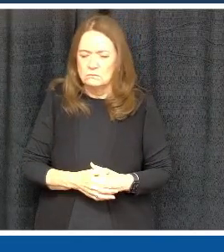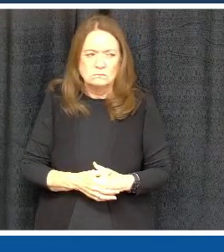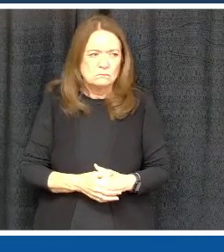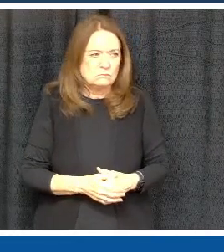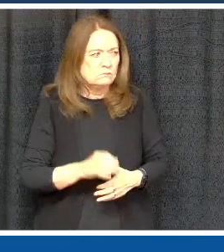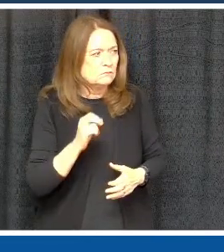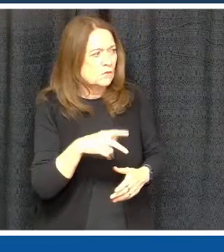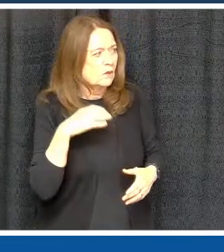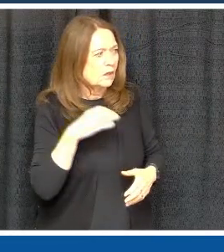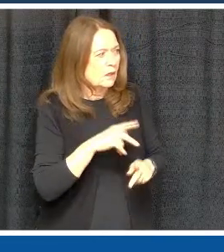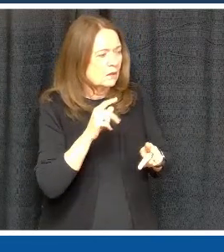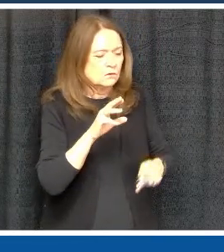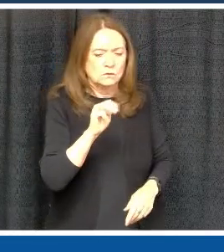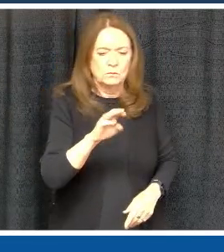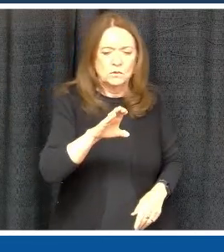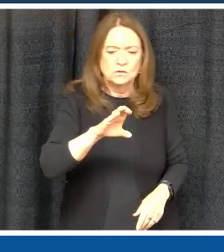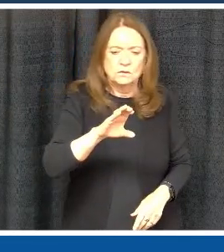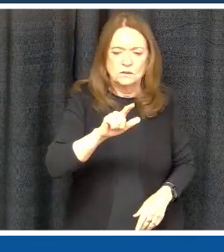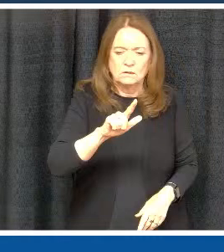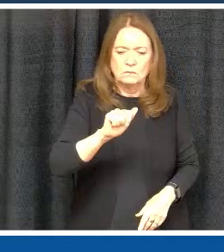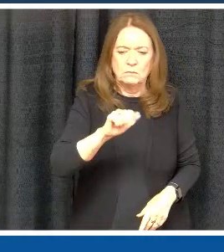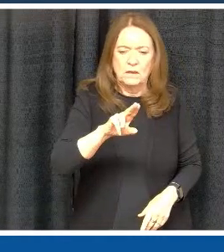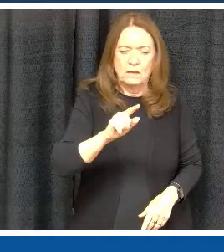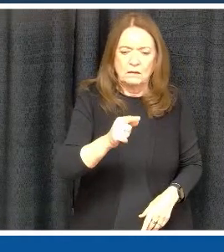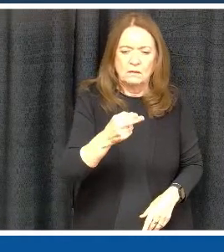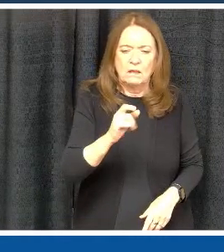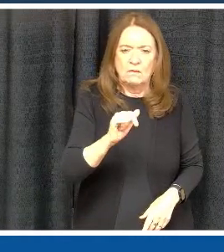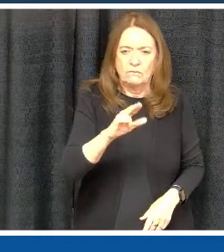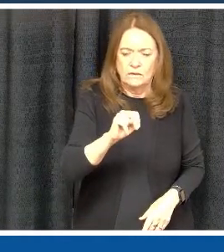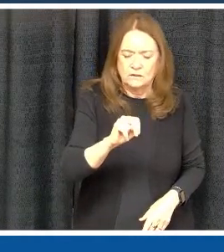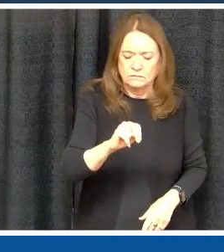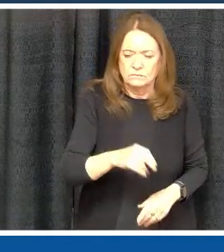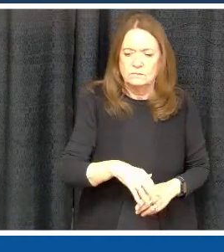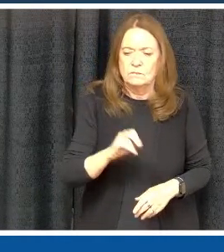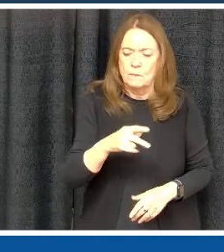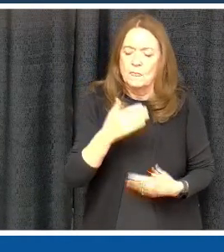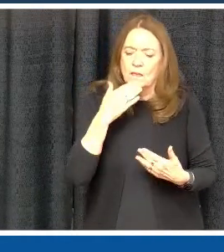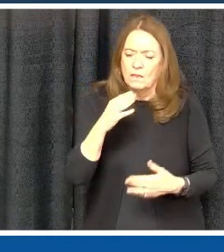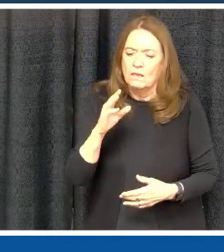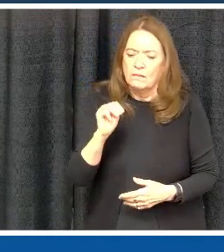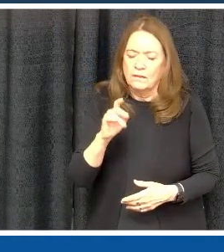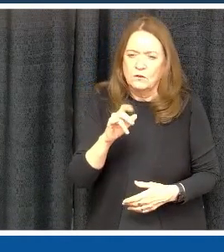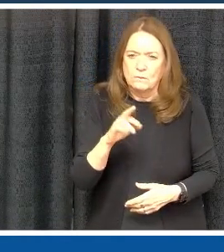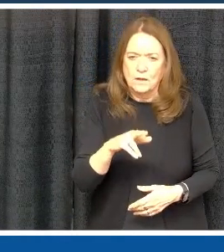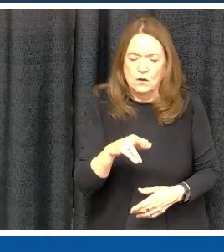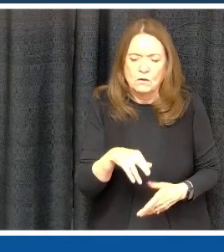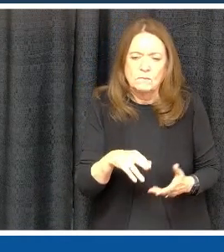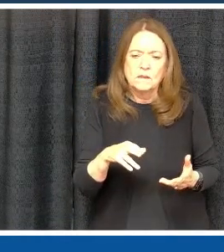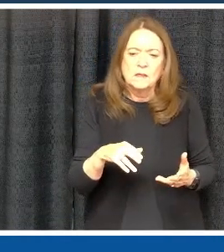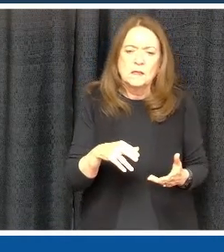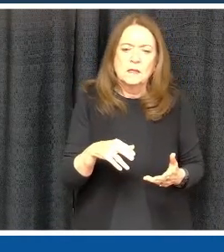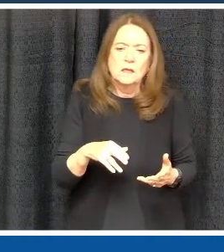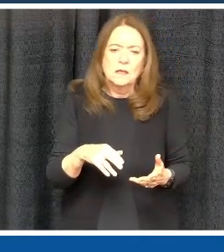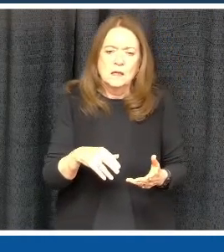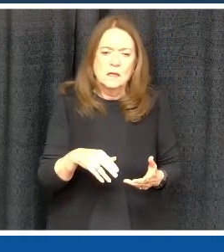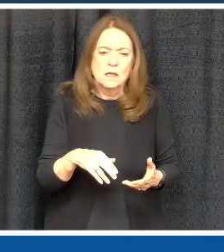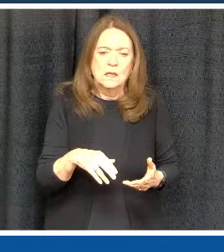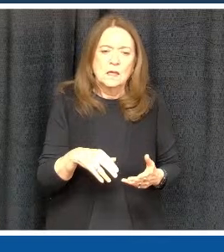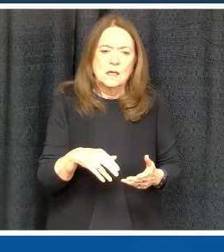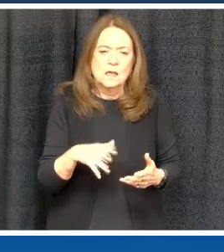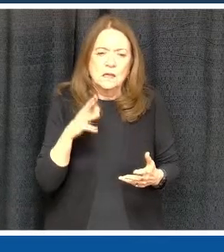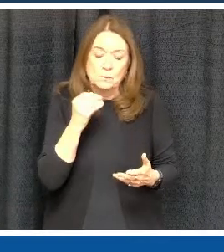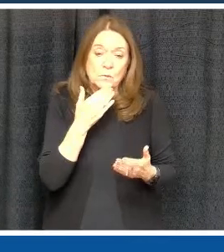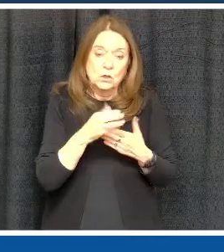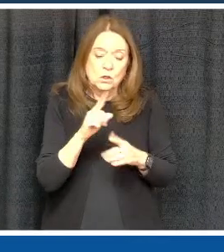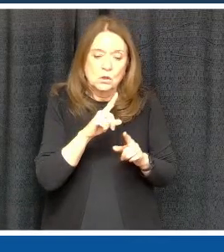Okay, Councilperson McLaughlin, you're recognized on Resolution 44. Thank you, Mayor. To clear up a previous question,